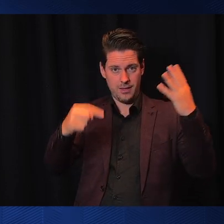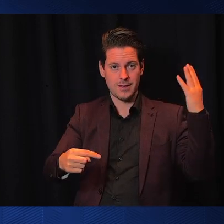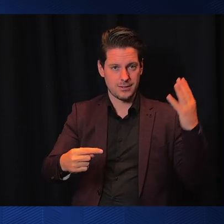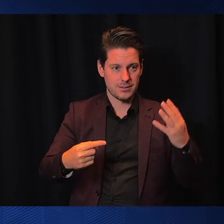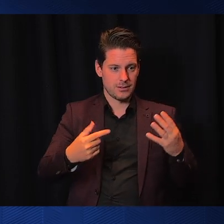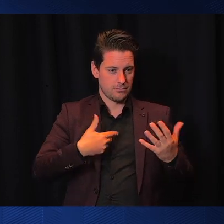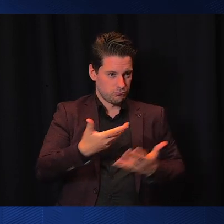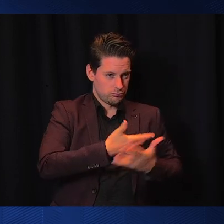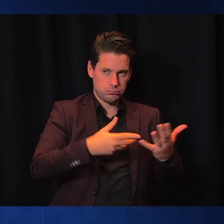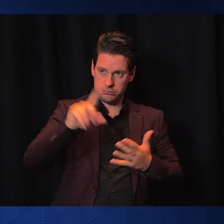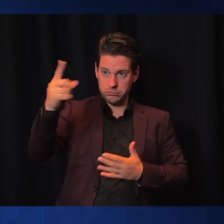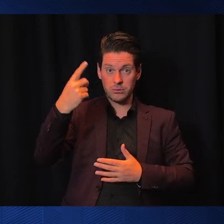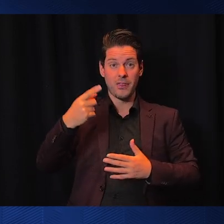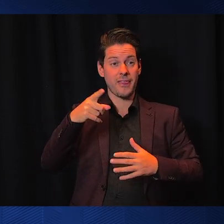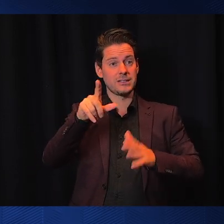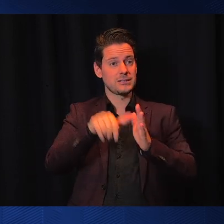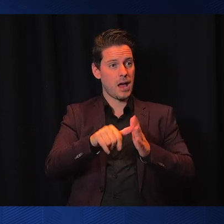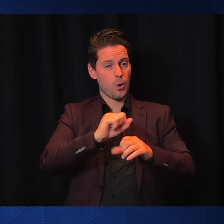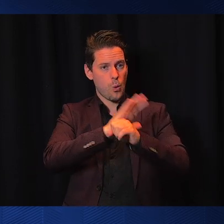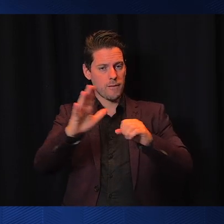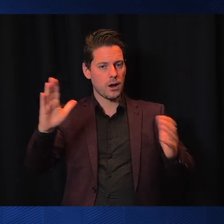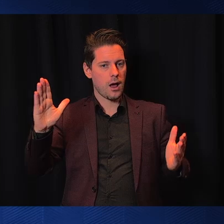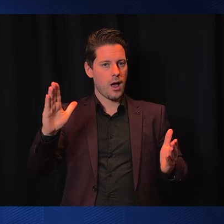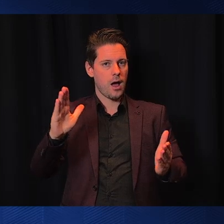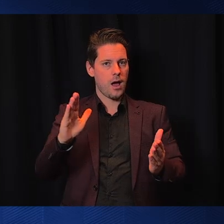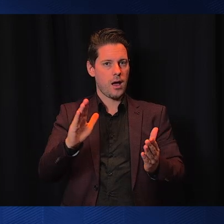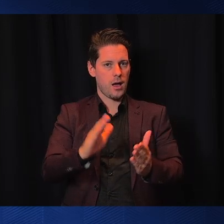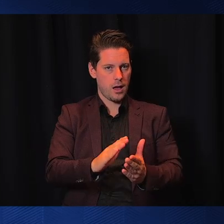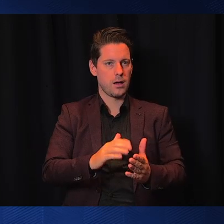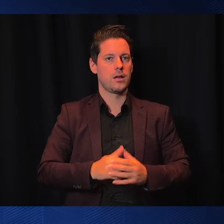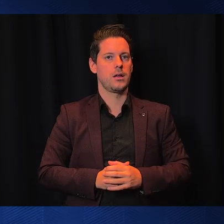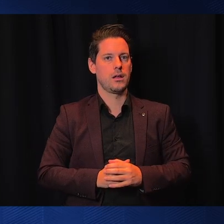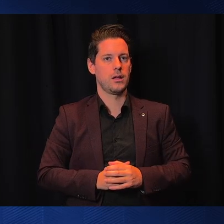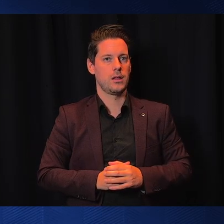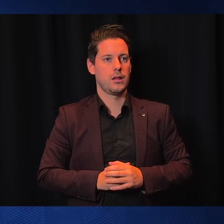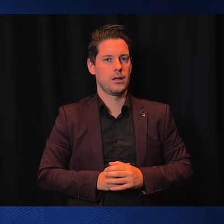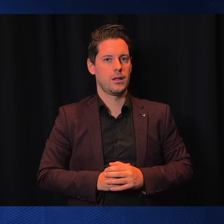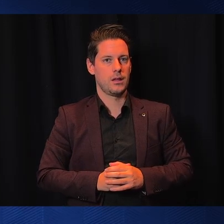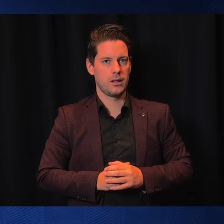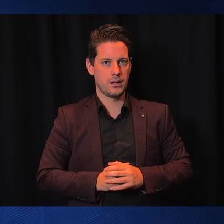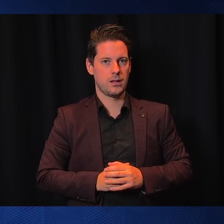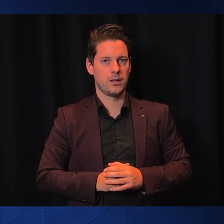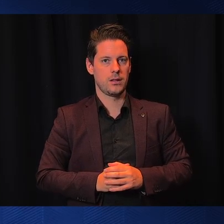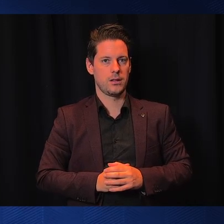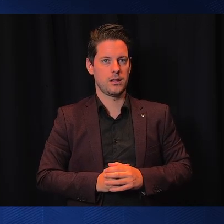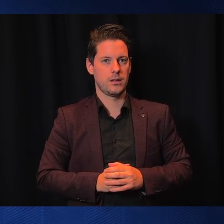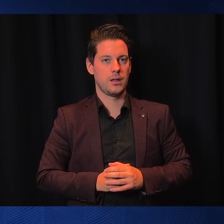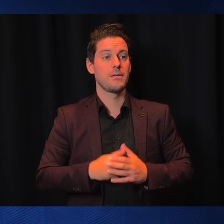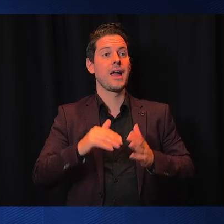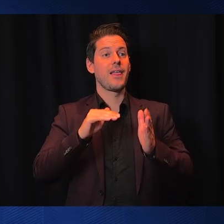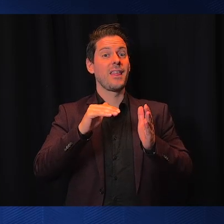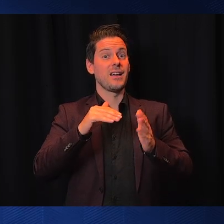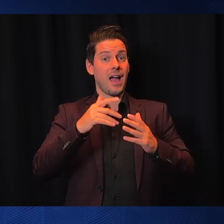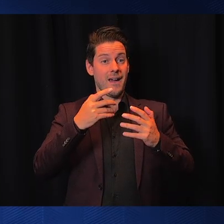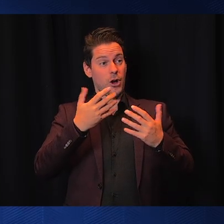that one, when pandemic slowed down and the energy went down, we raised it up again, and now we established Indonesian Development and Humanitarian